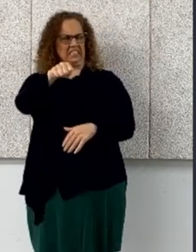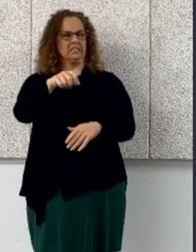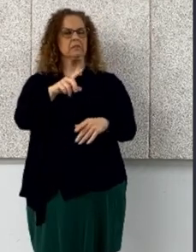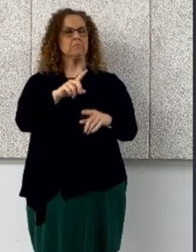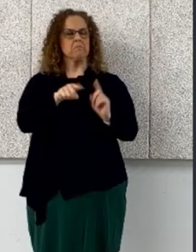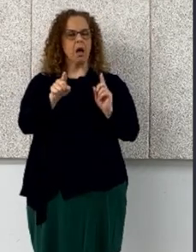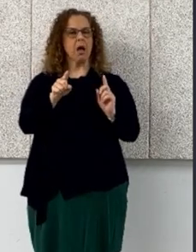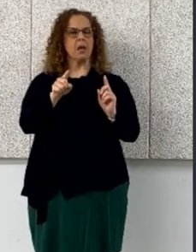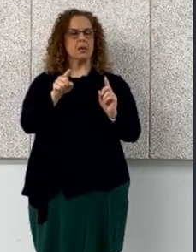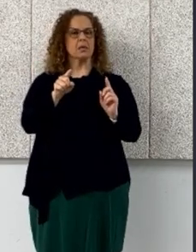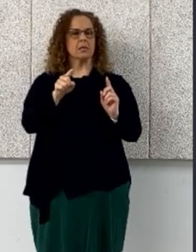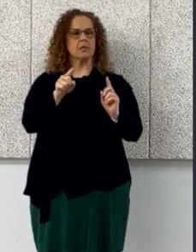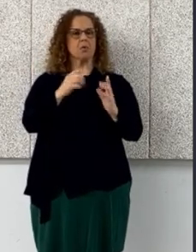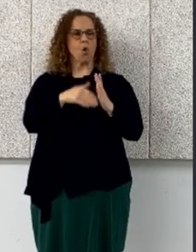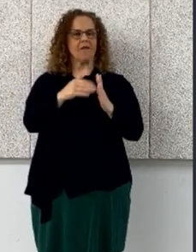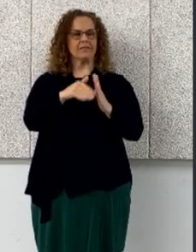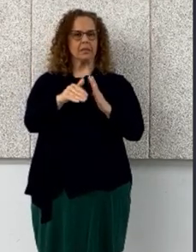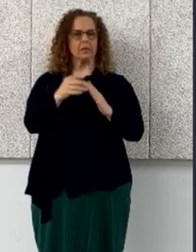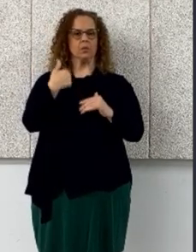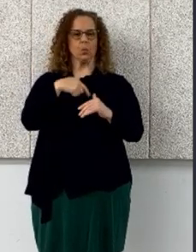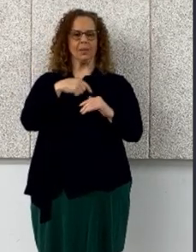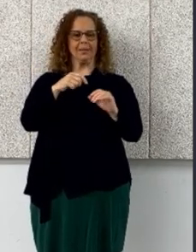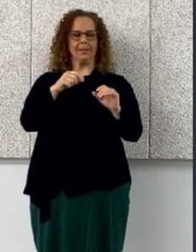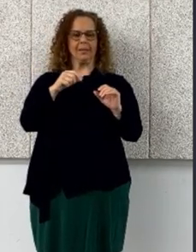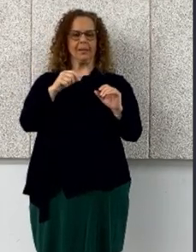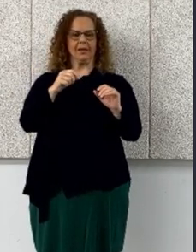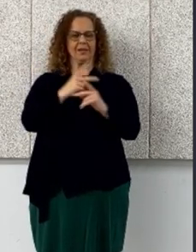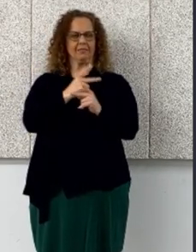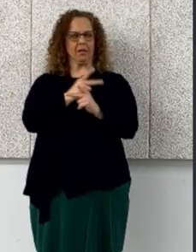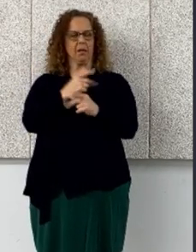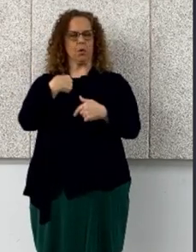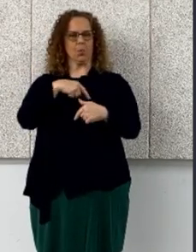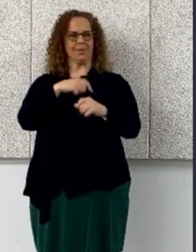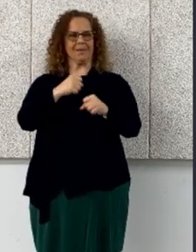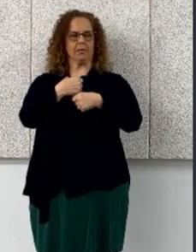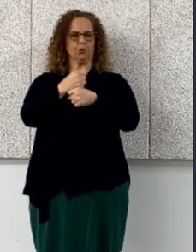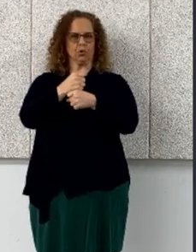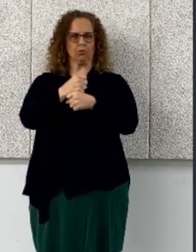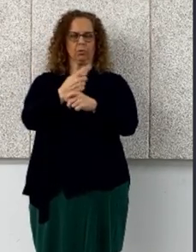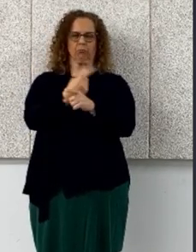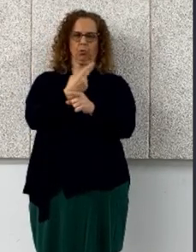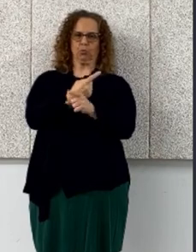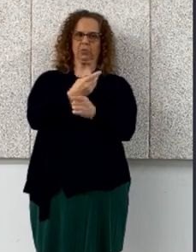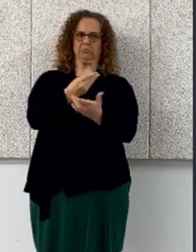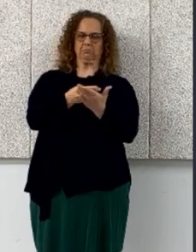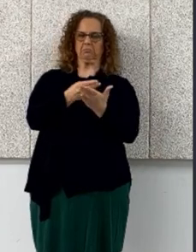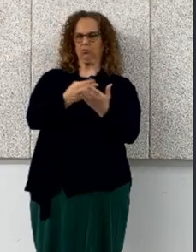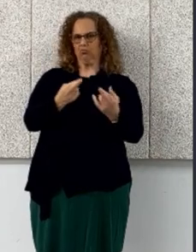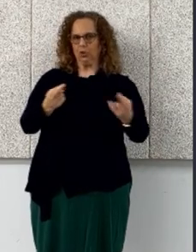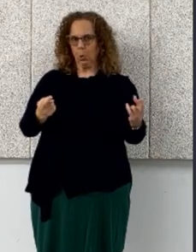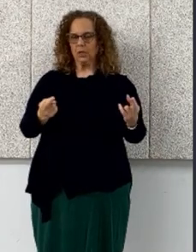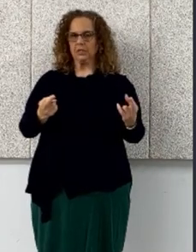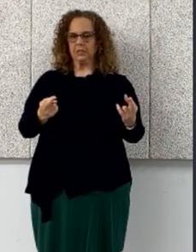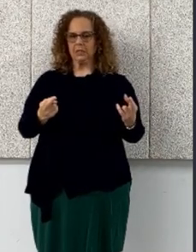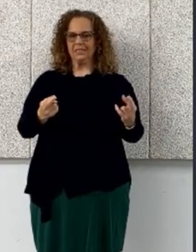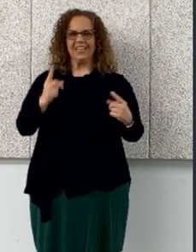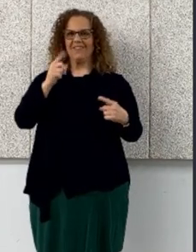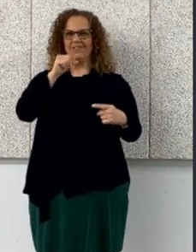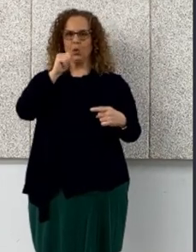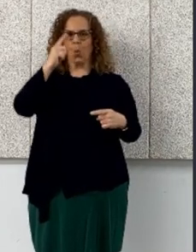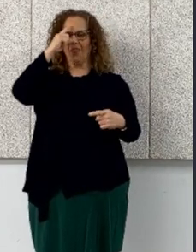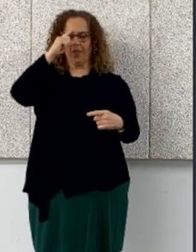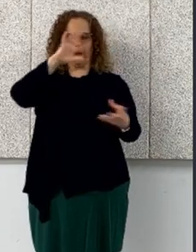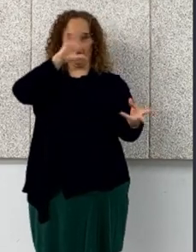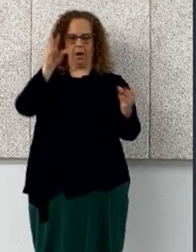of places where we could be generating the appropriate resources for that area by not thinking of it altogether.